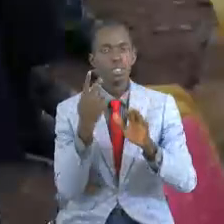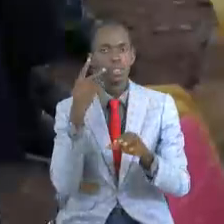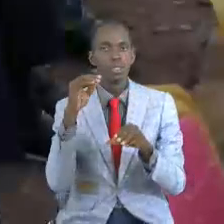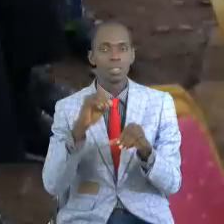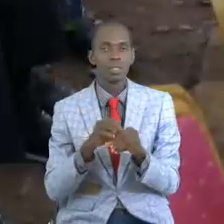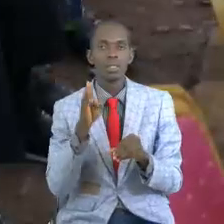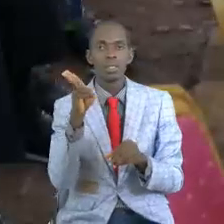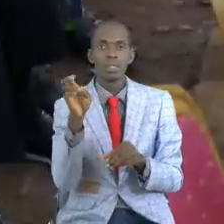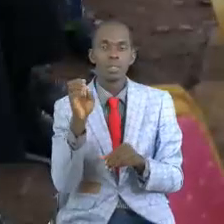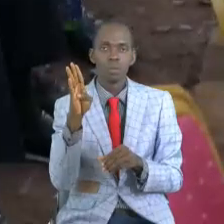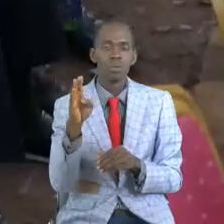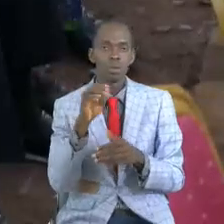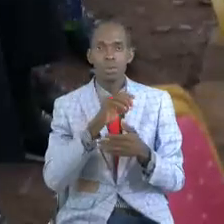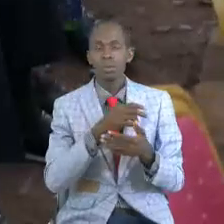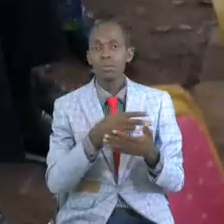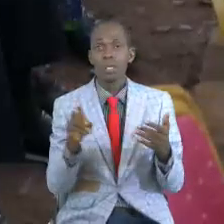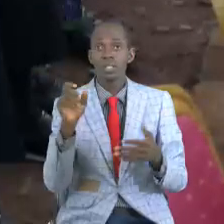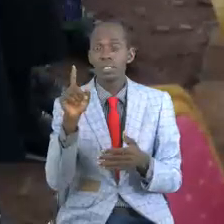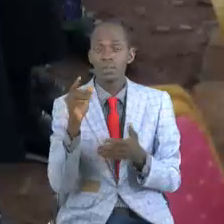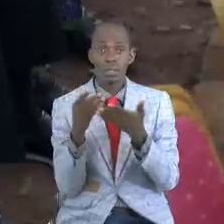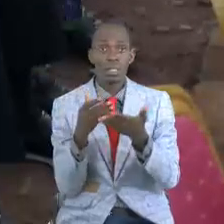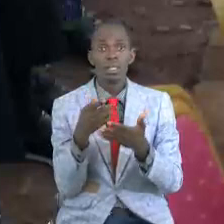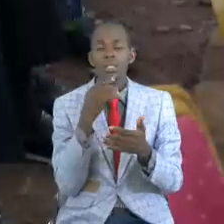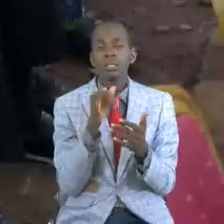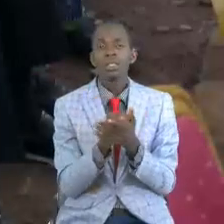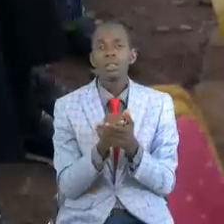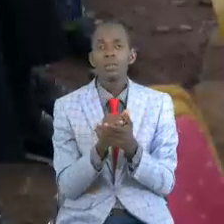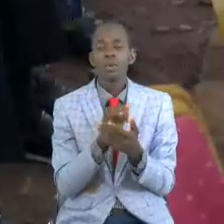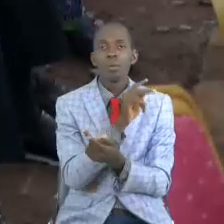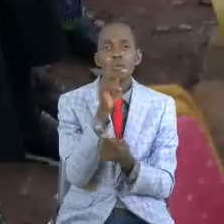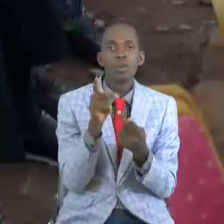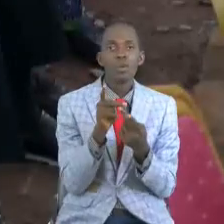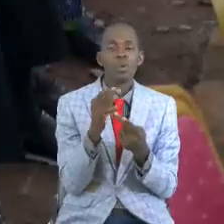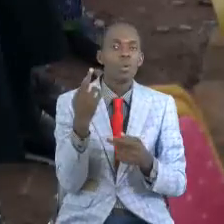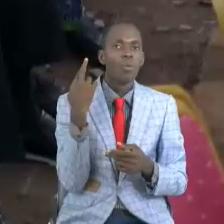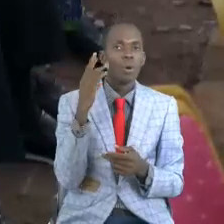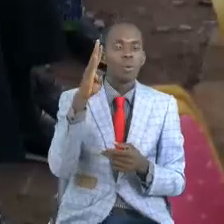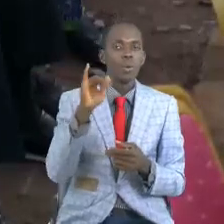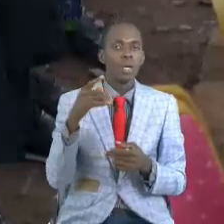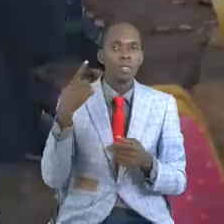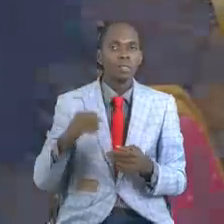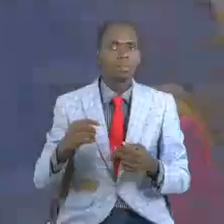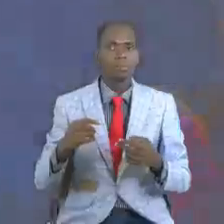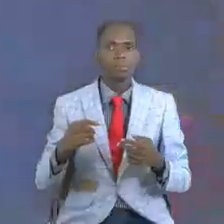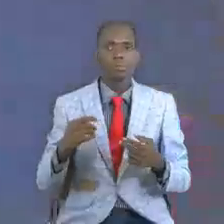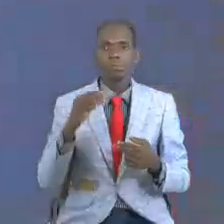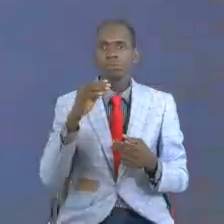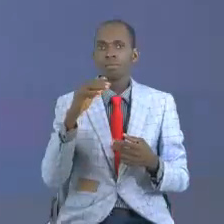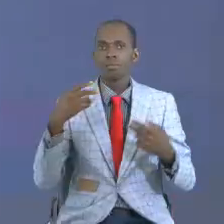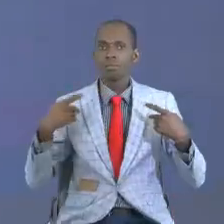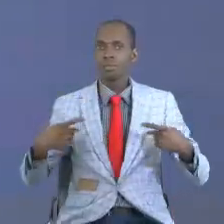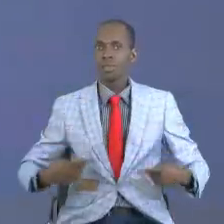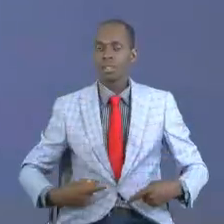if therefore perfection were by the Levitical priesthood, for under it the